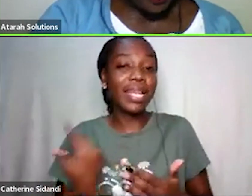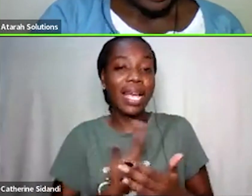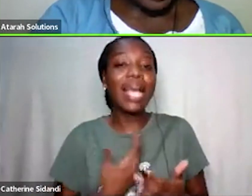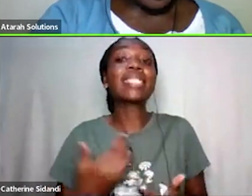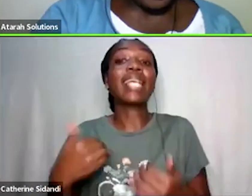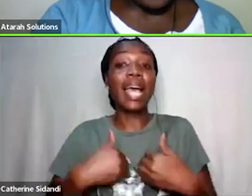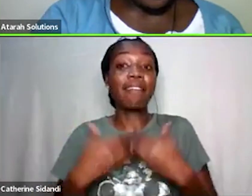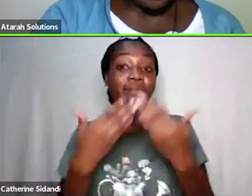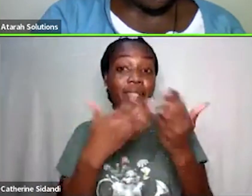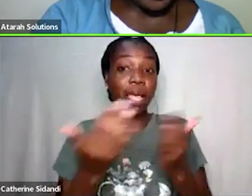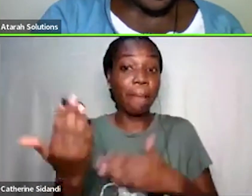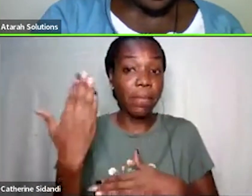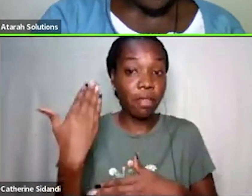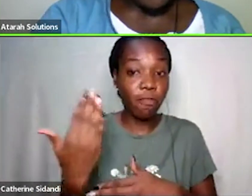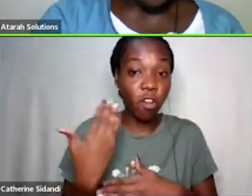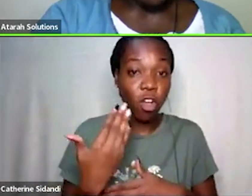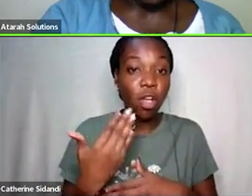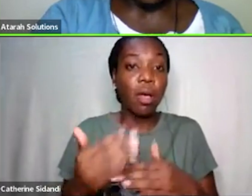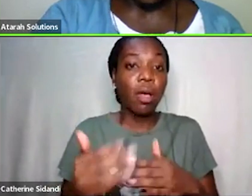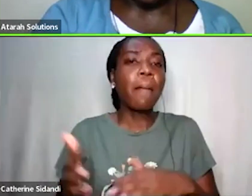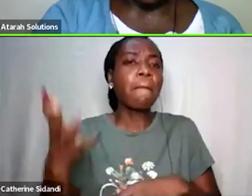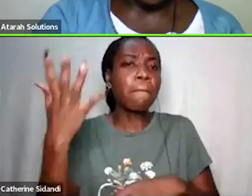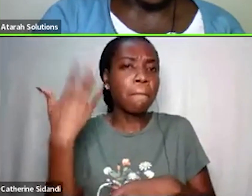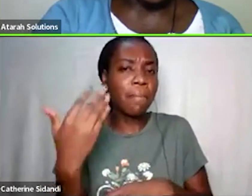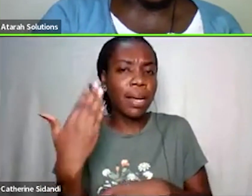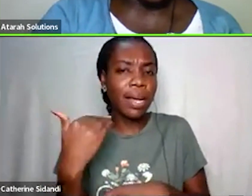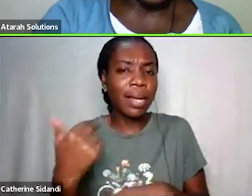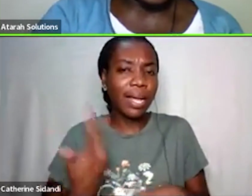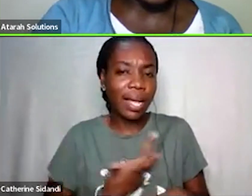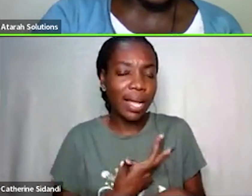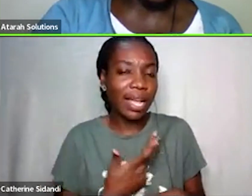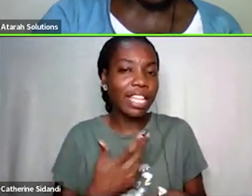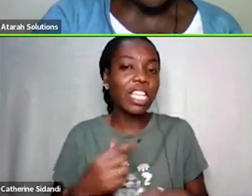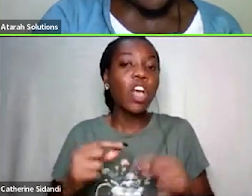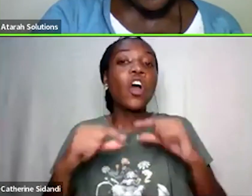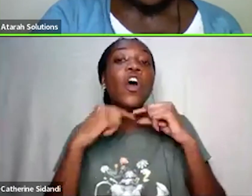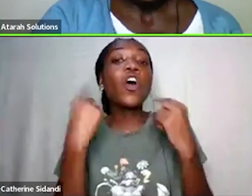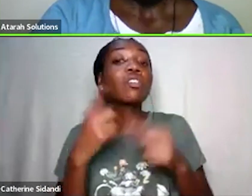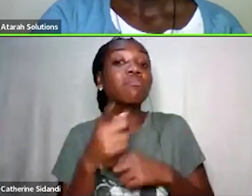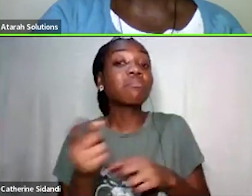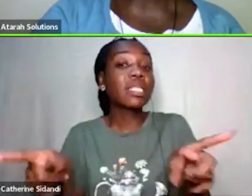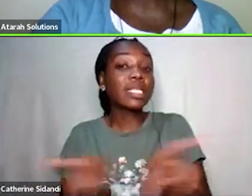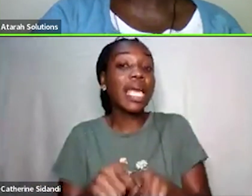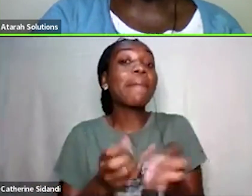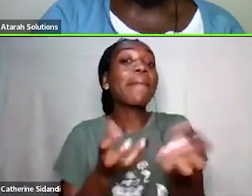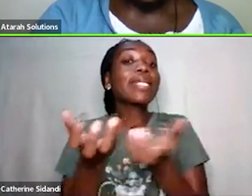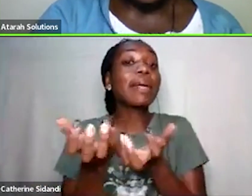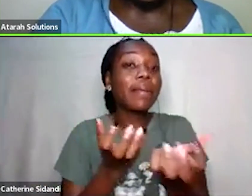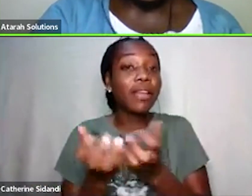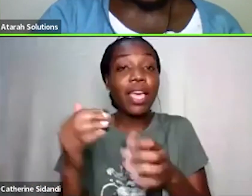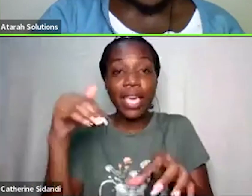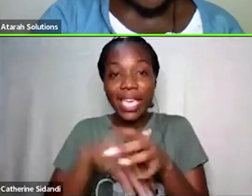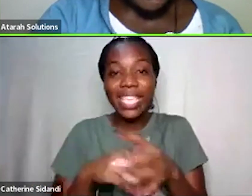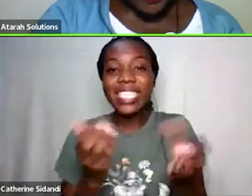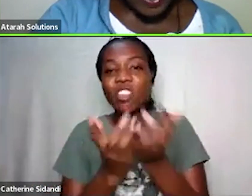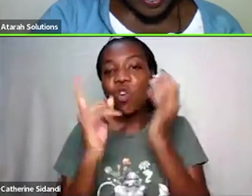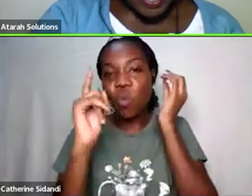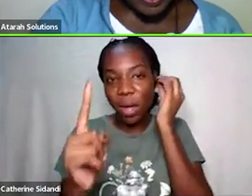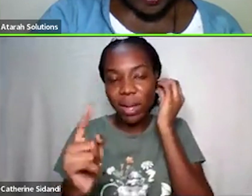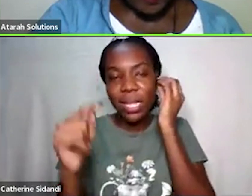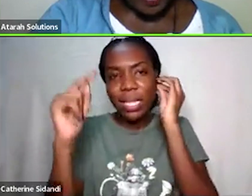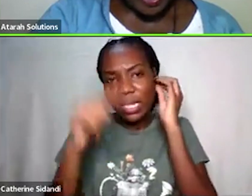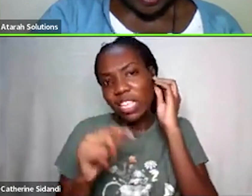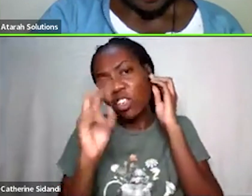before. And back then we hosted her as an entrepreneur in our season 1. This is in